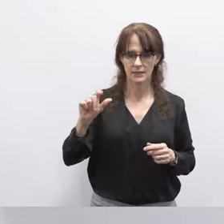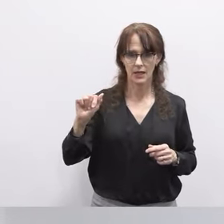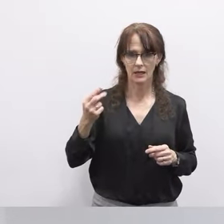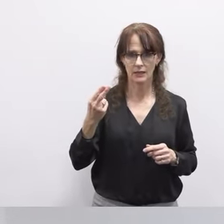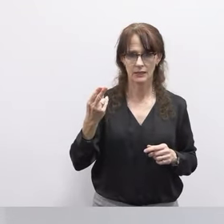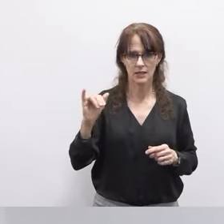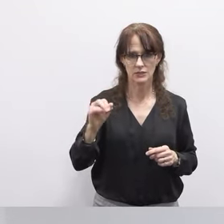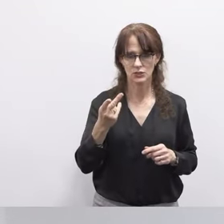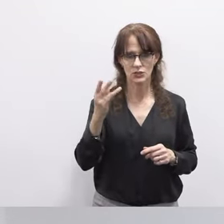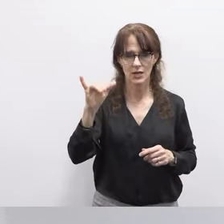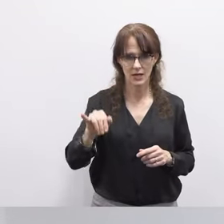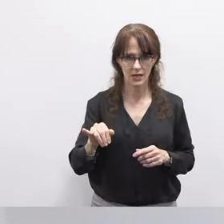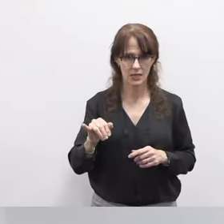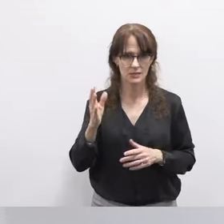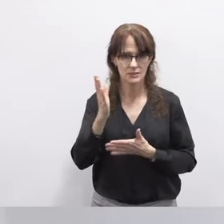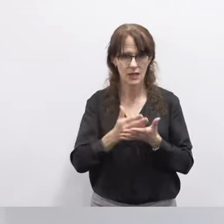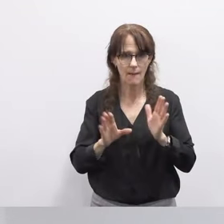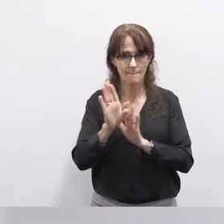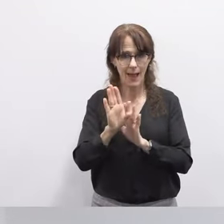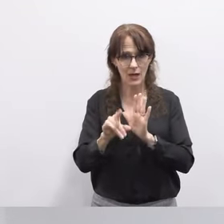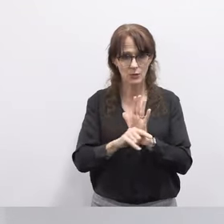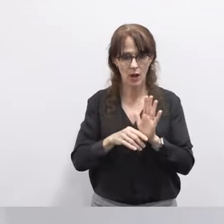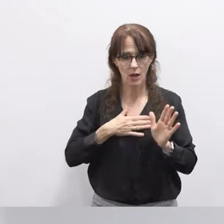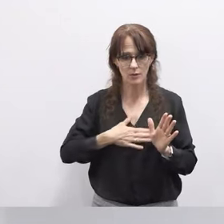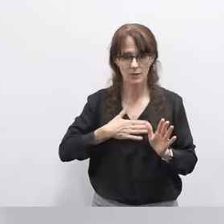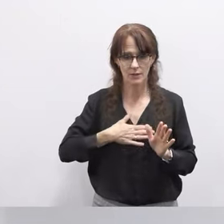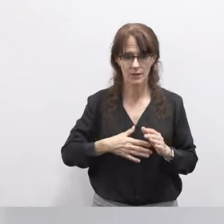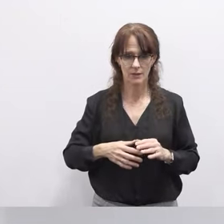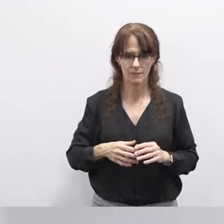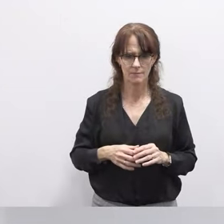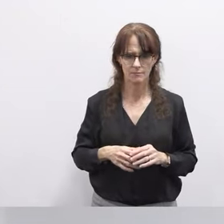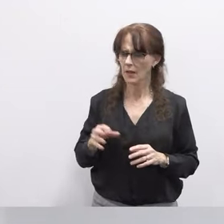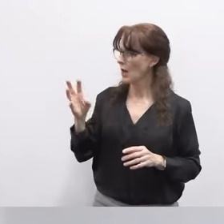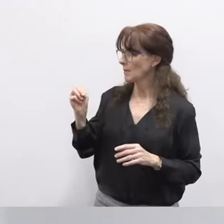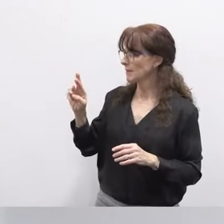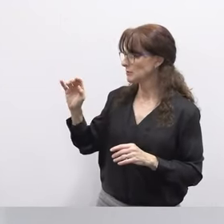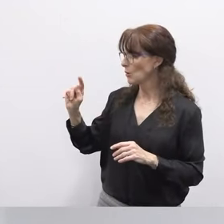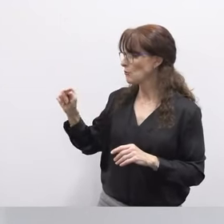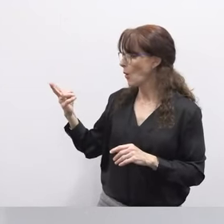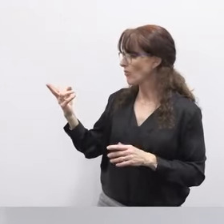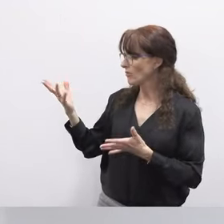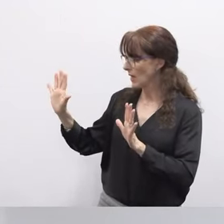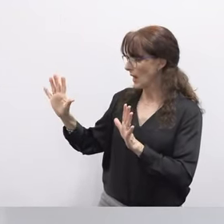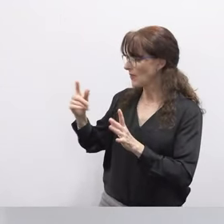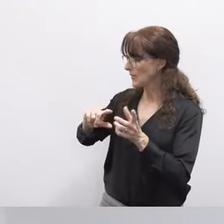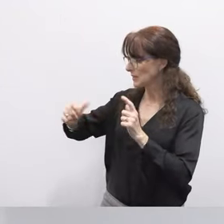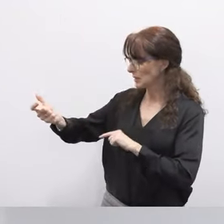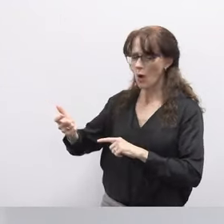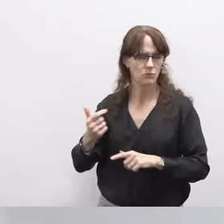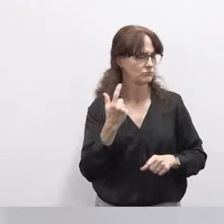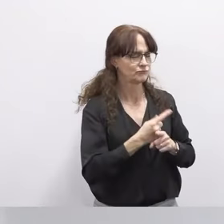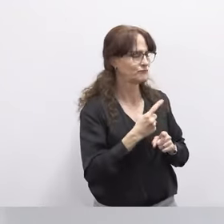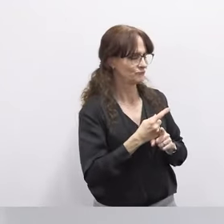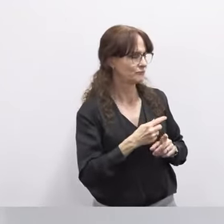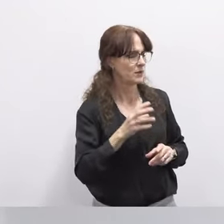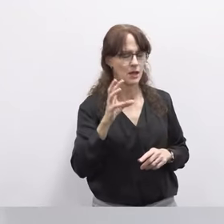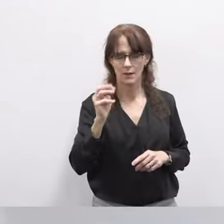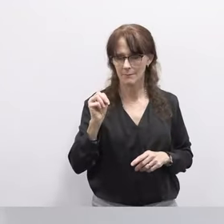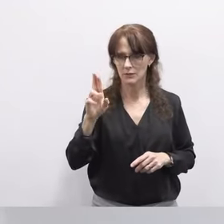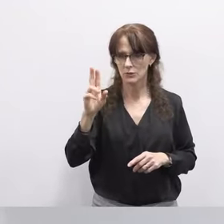little background on this? I think Mr. North is prepared to speak to the Senate. Sorry, that's right. Sorry about that, Mr. Akash. Mr.